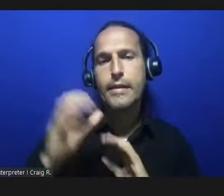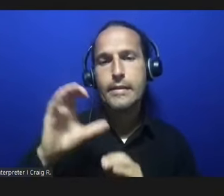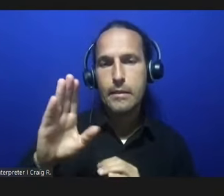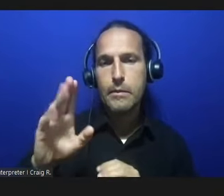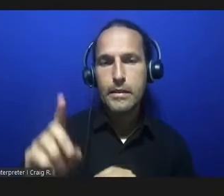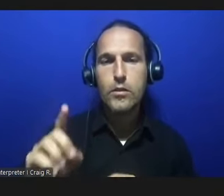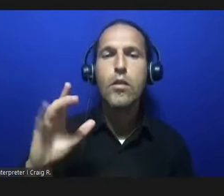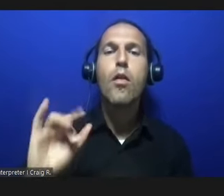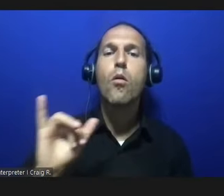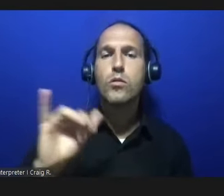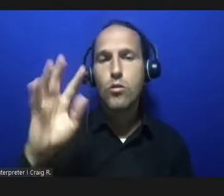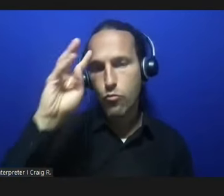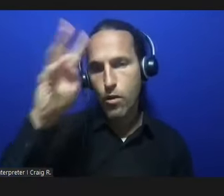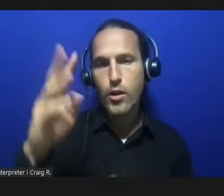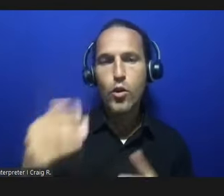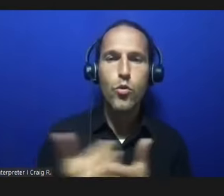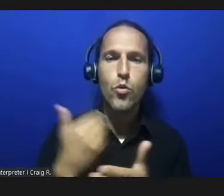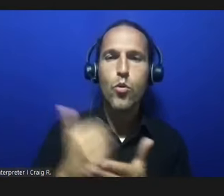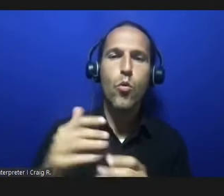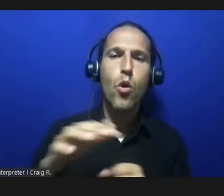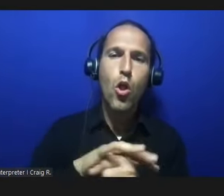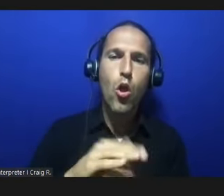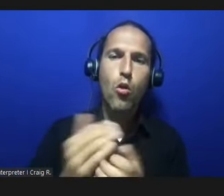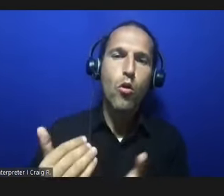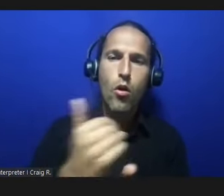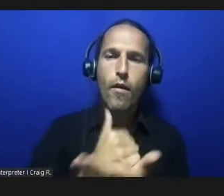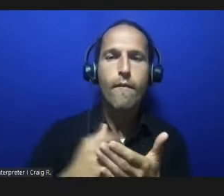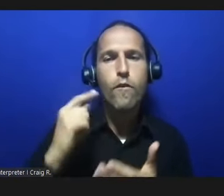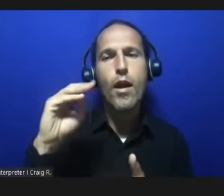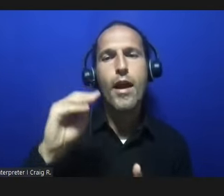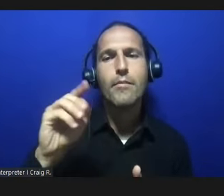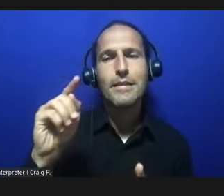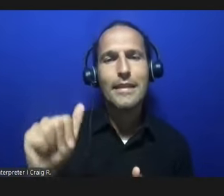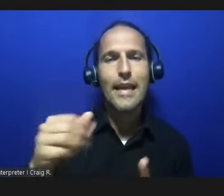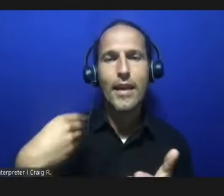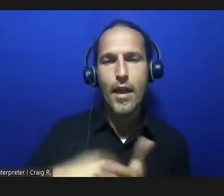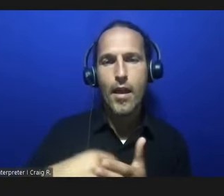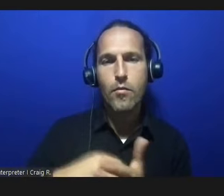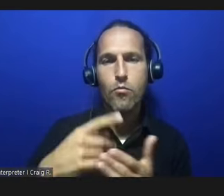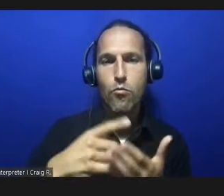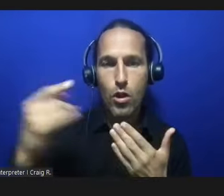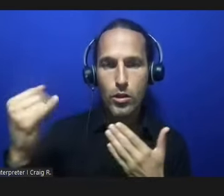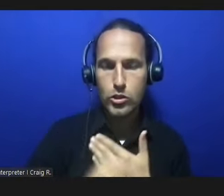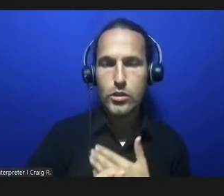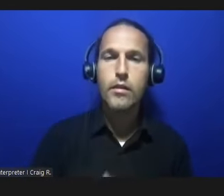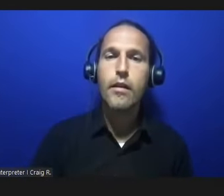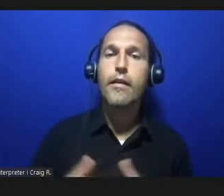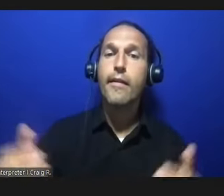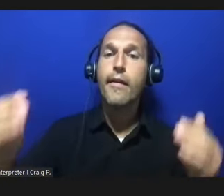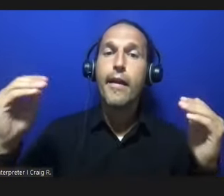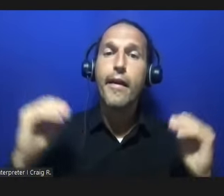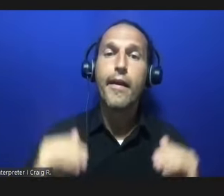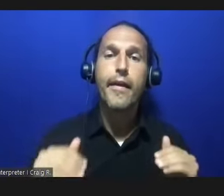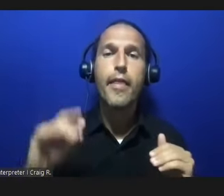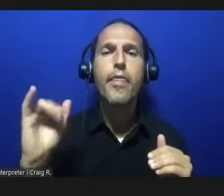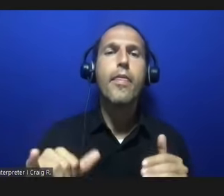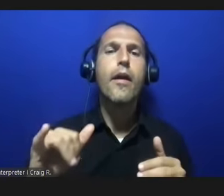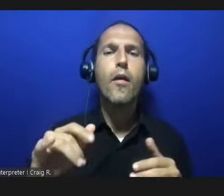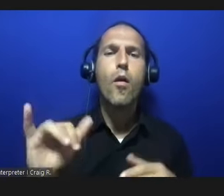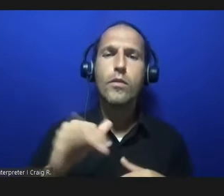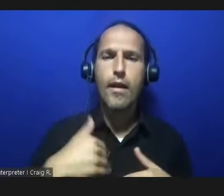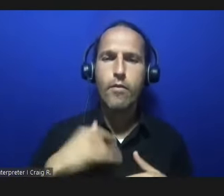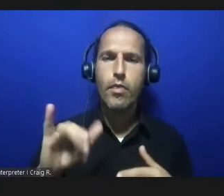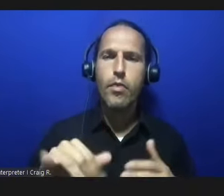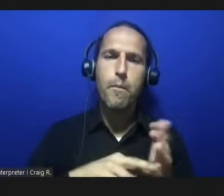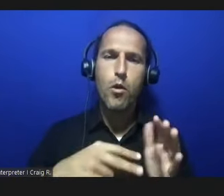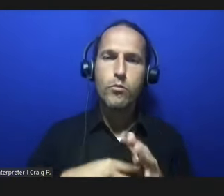and create a new local recurring funding source for MTA's capital projects. The following objectives further refine the project purpose. It